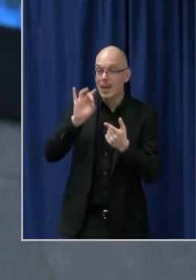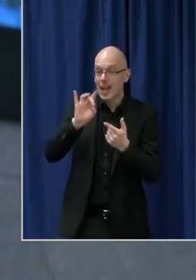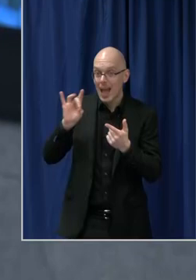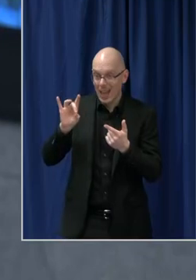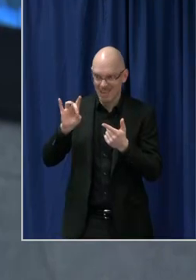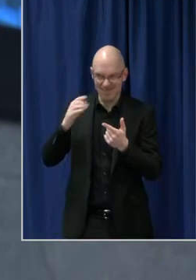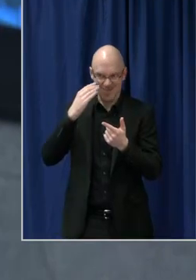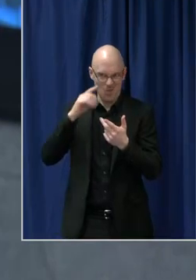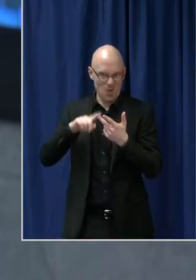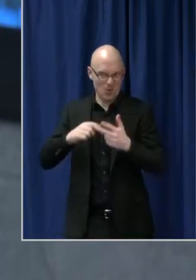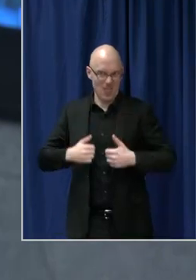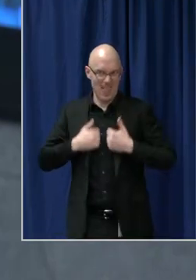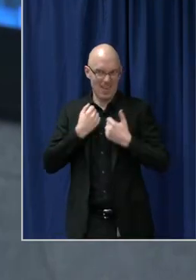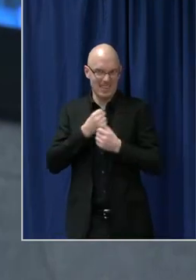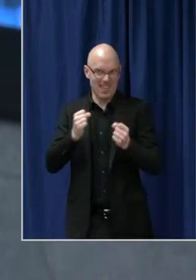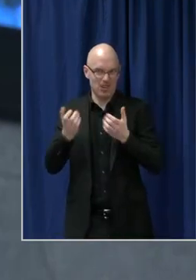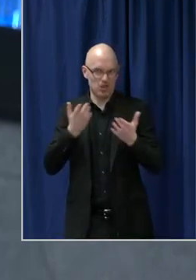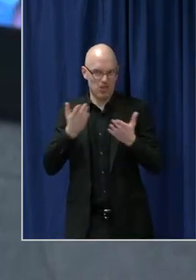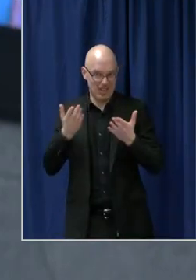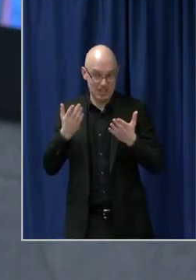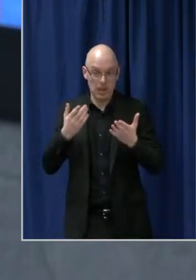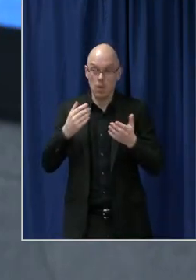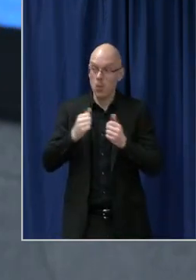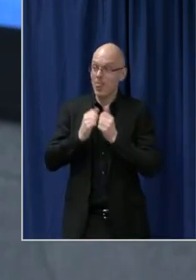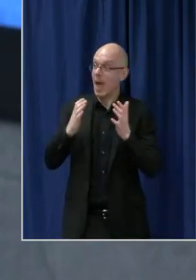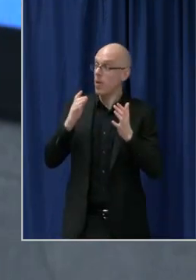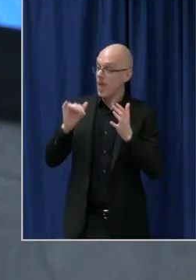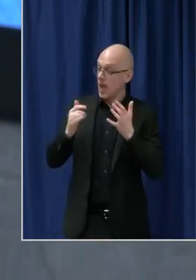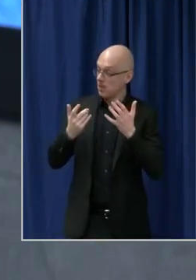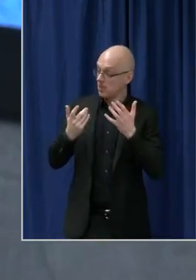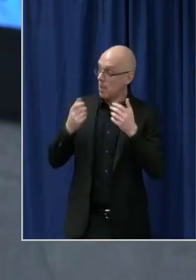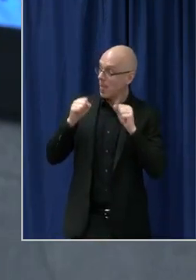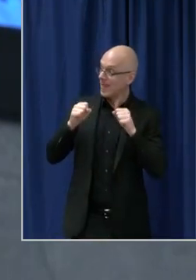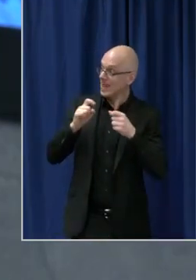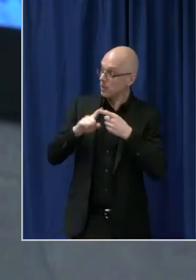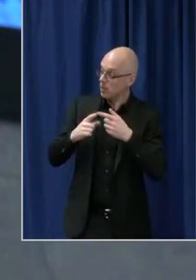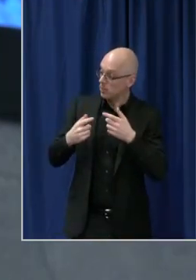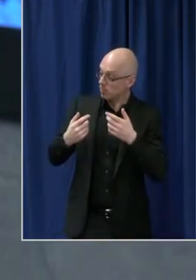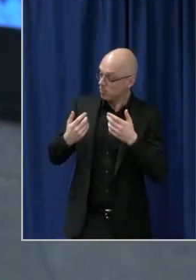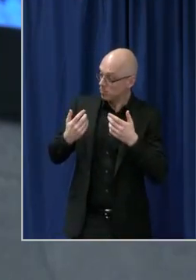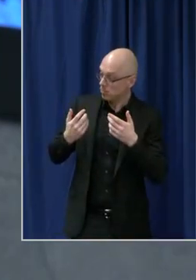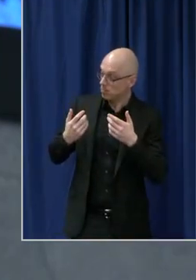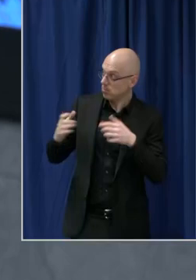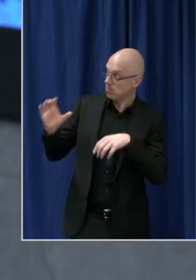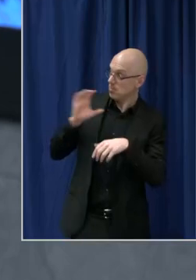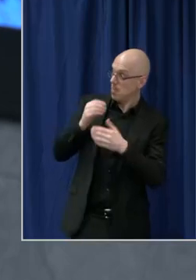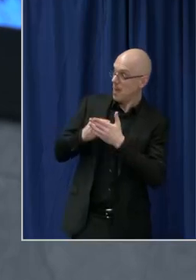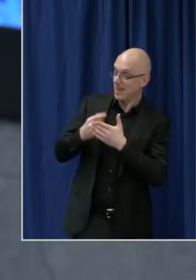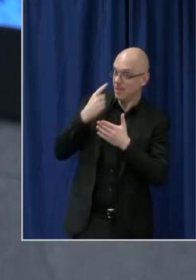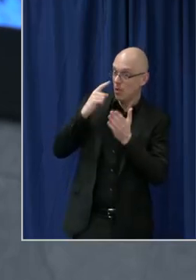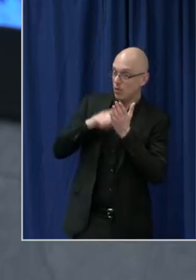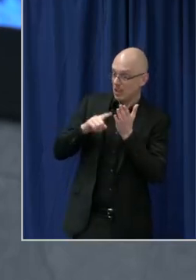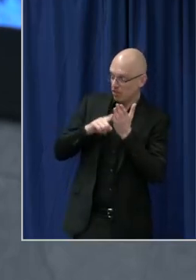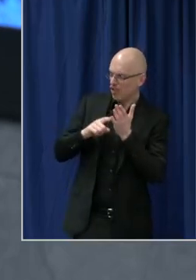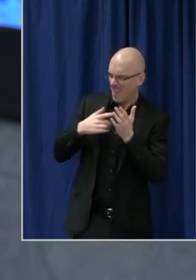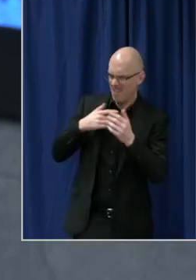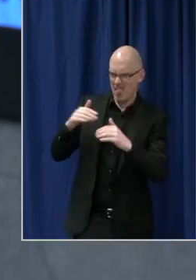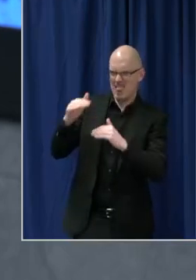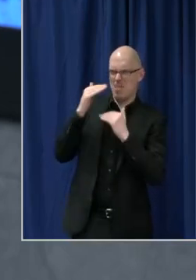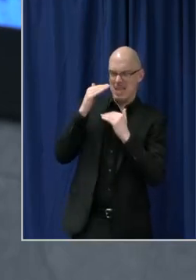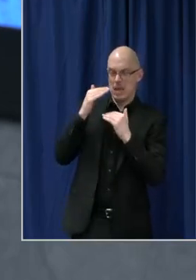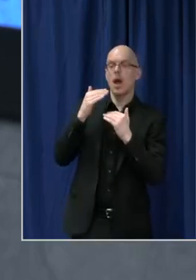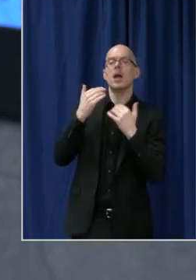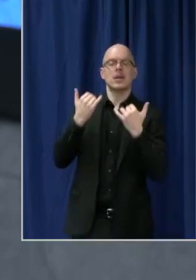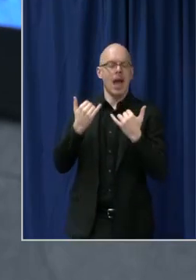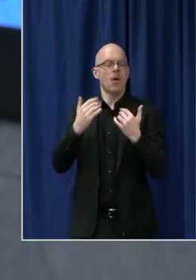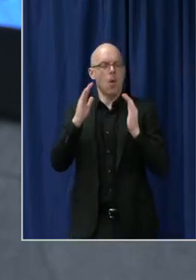and many of those. Hearing users have the benefit of all of these improvements, which cuts to the issue of functional